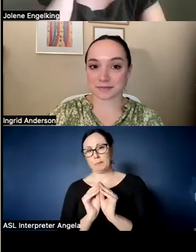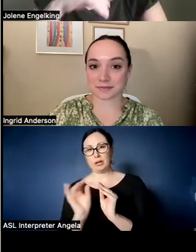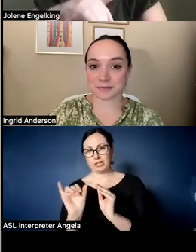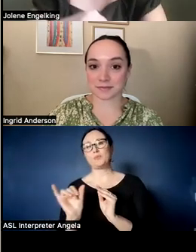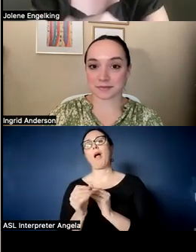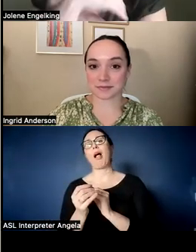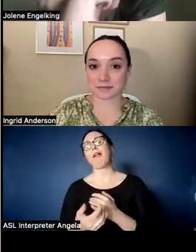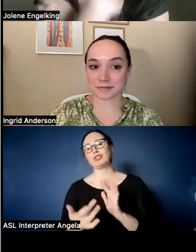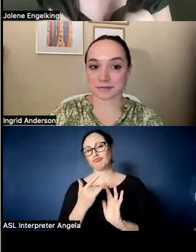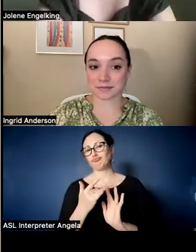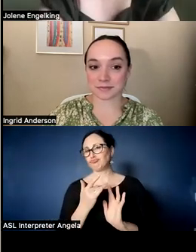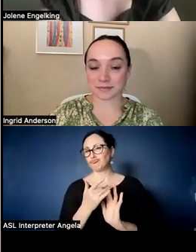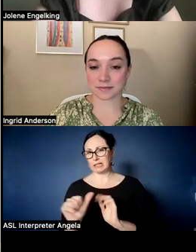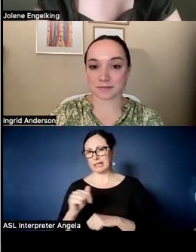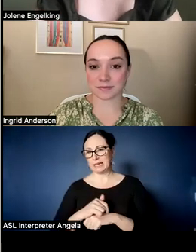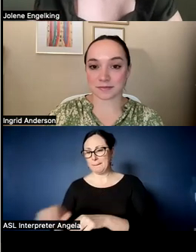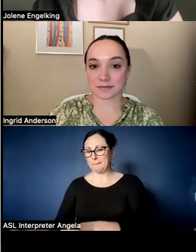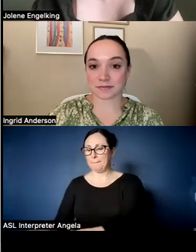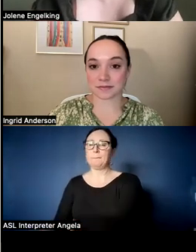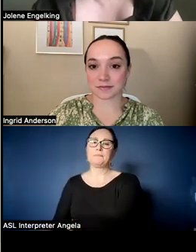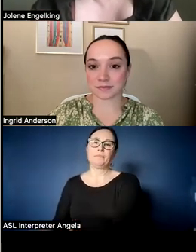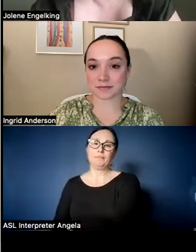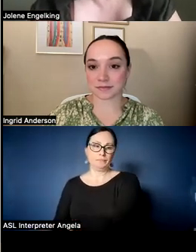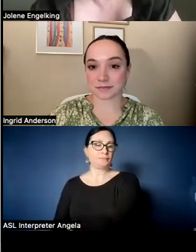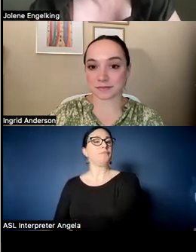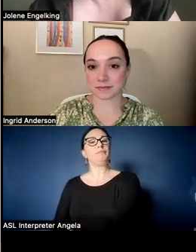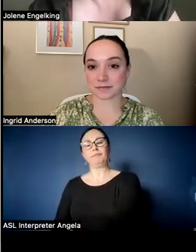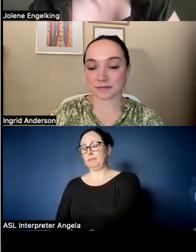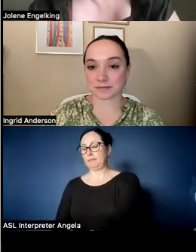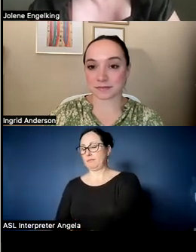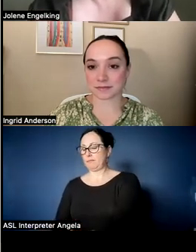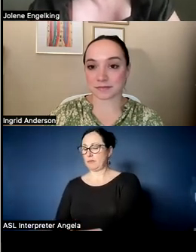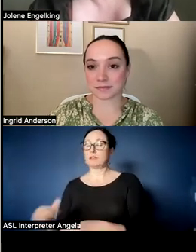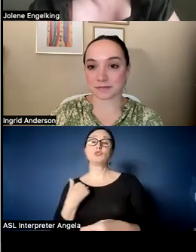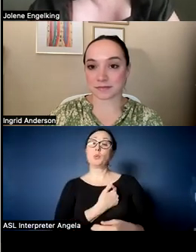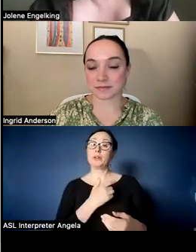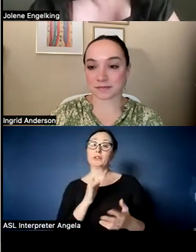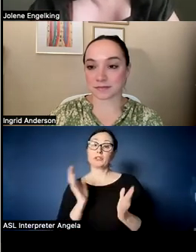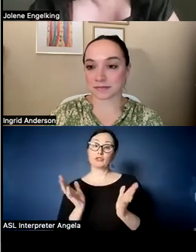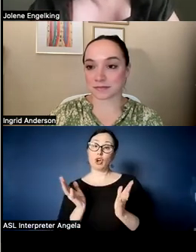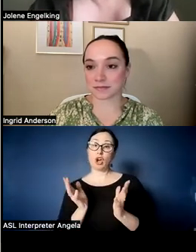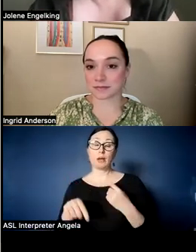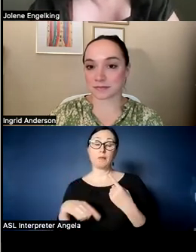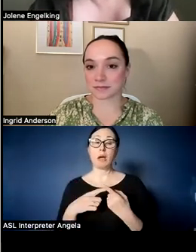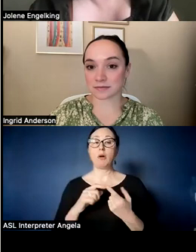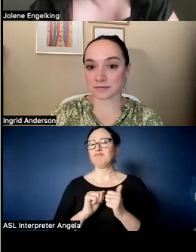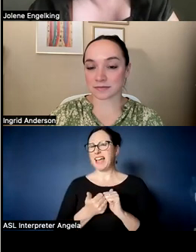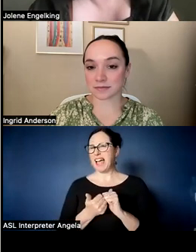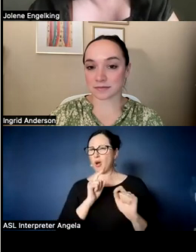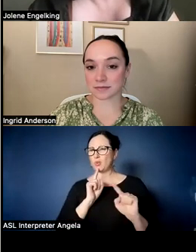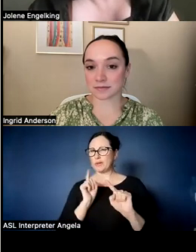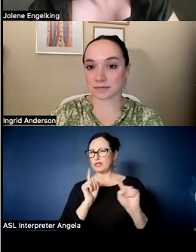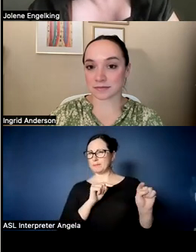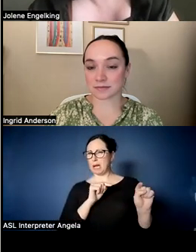All right, a little bit more about what we're going to do today. And so we're going to talk about how we respond to sexual